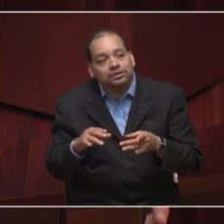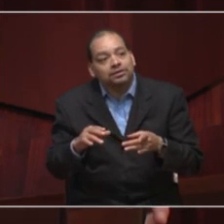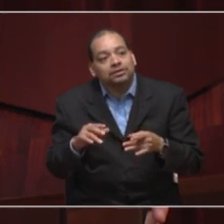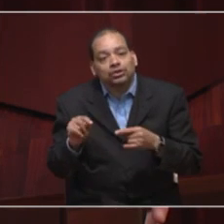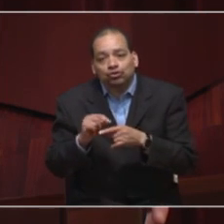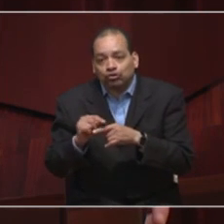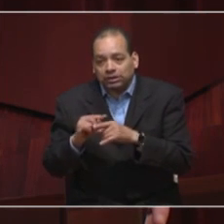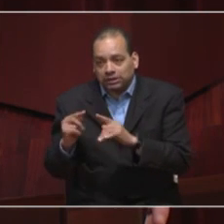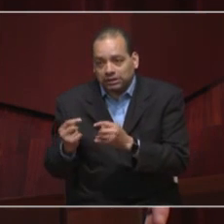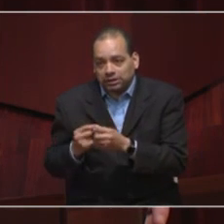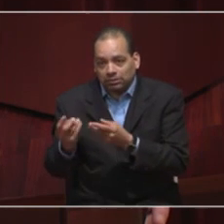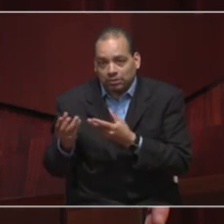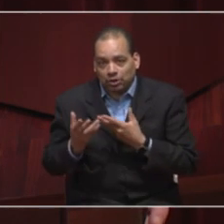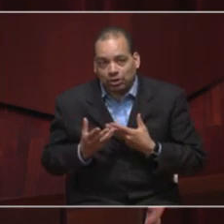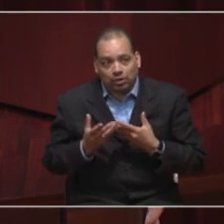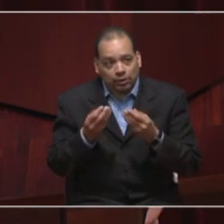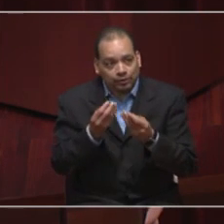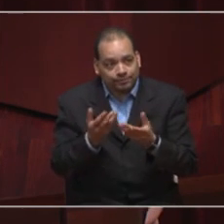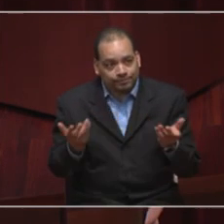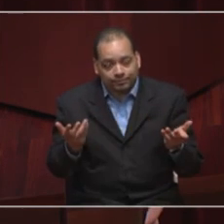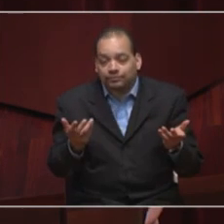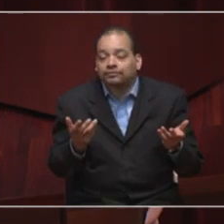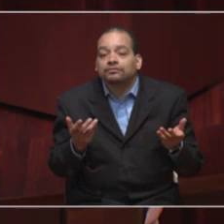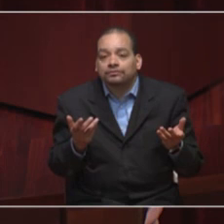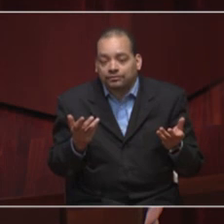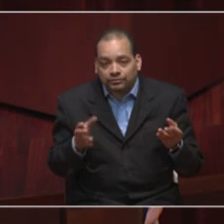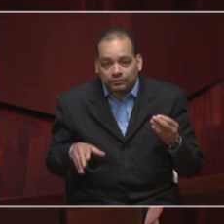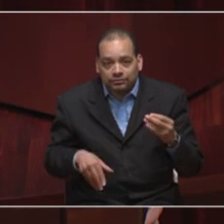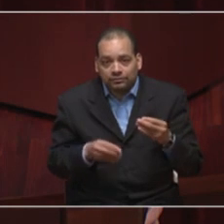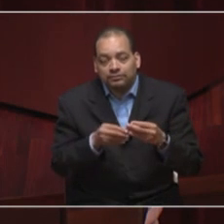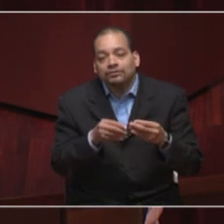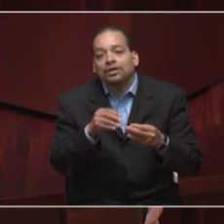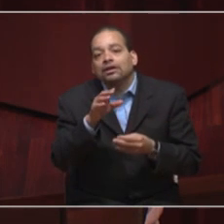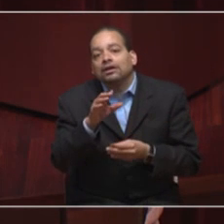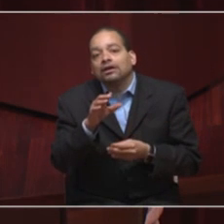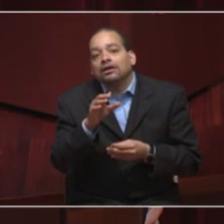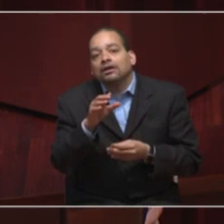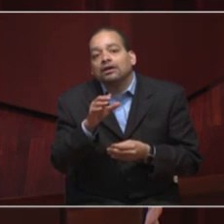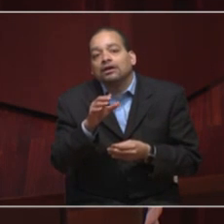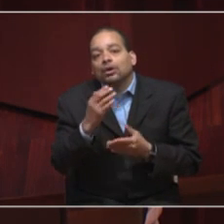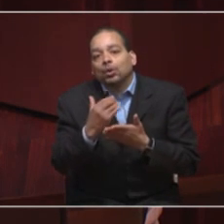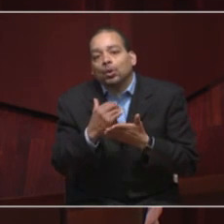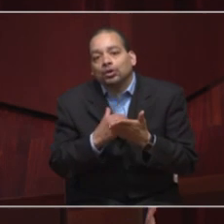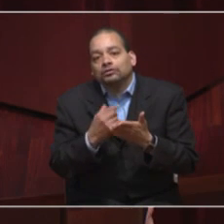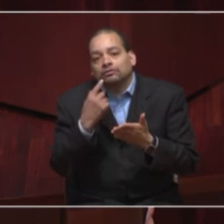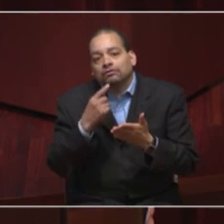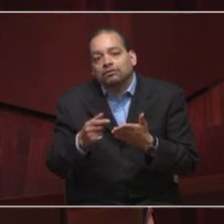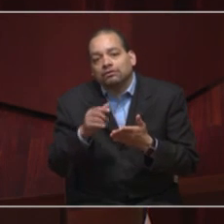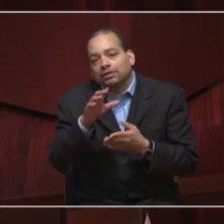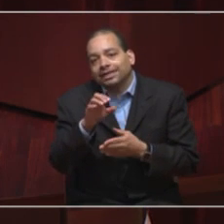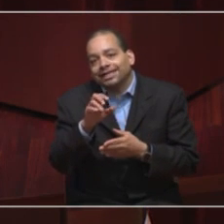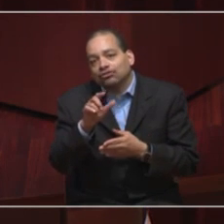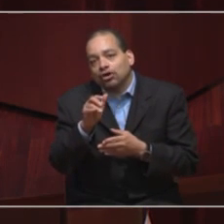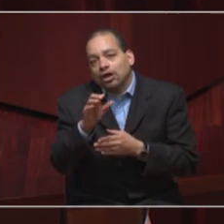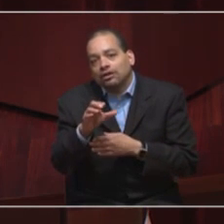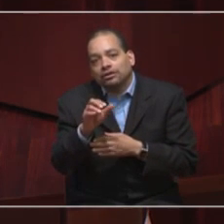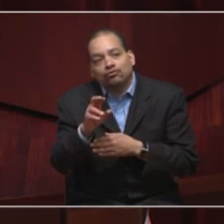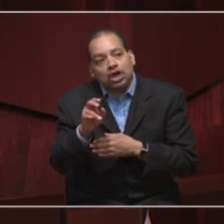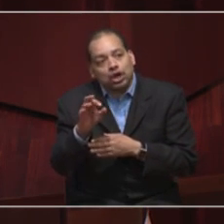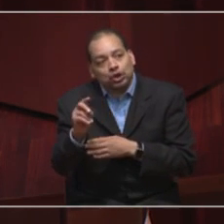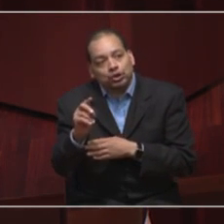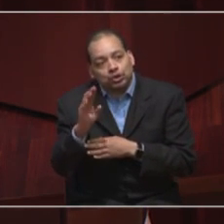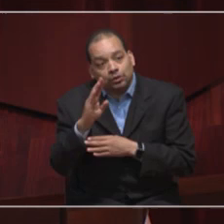team. They wanted me to mention that they have added an electronic records management course to their schedule. It is going to be